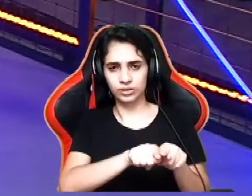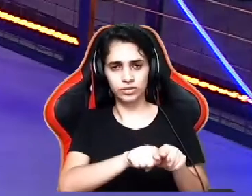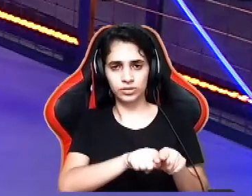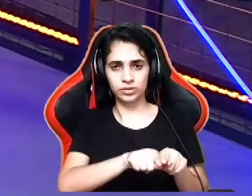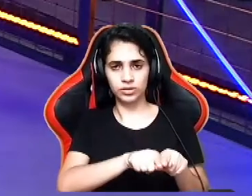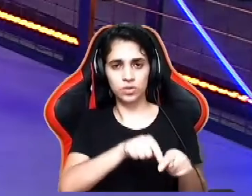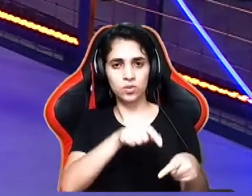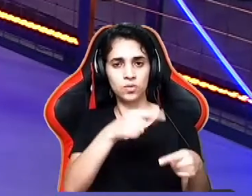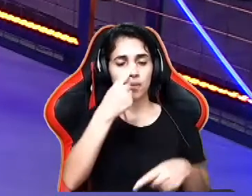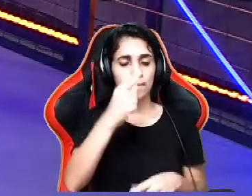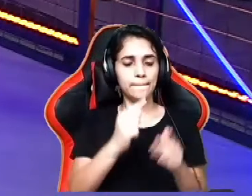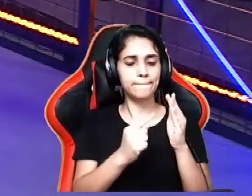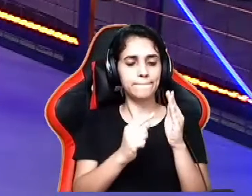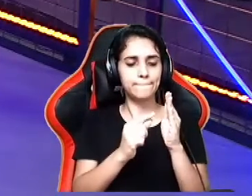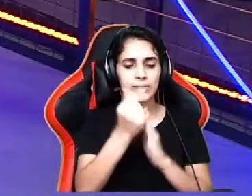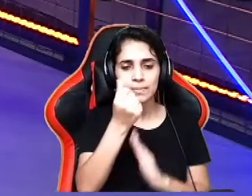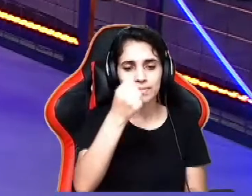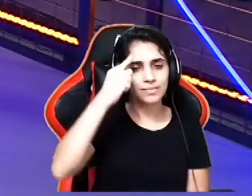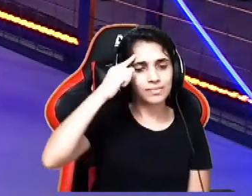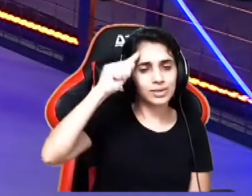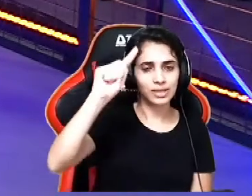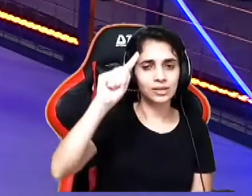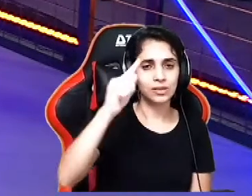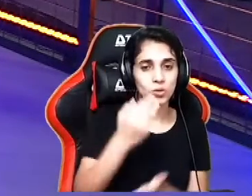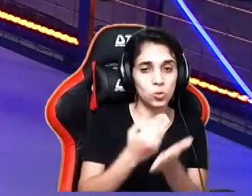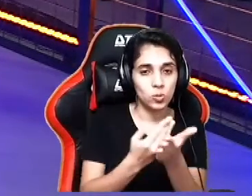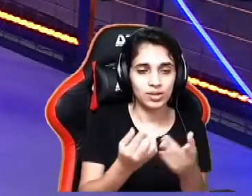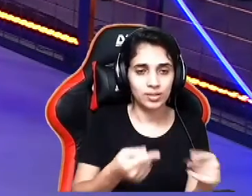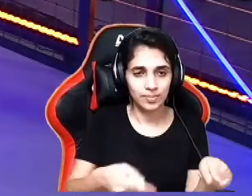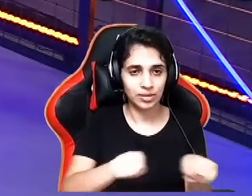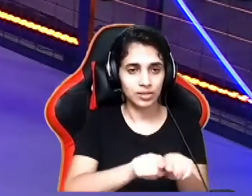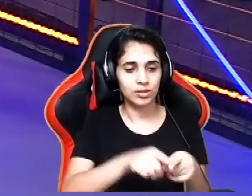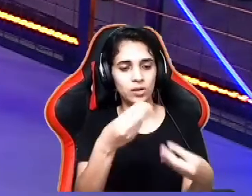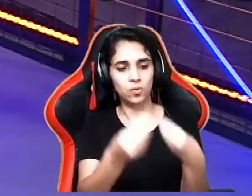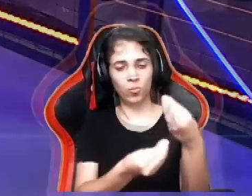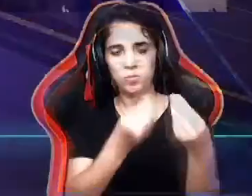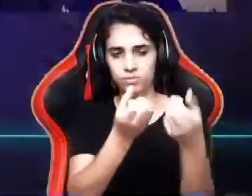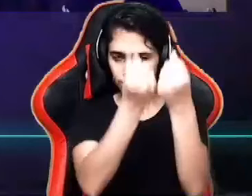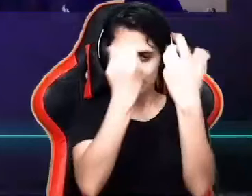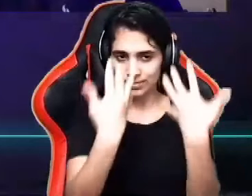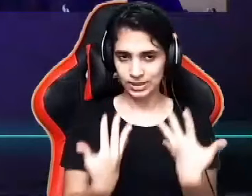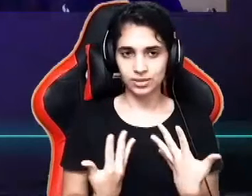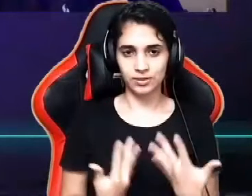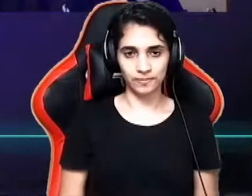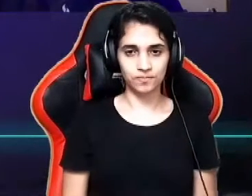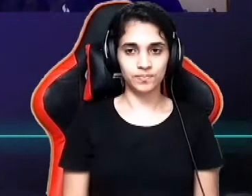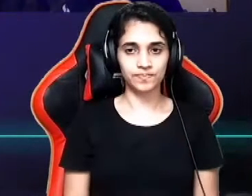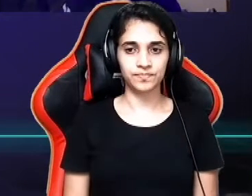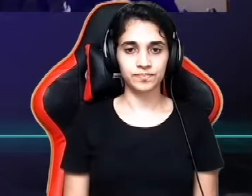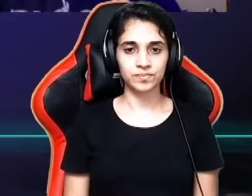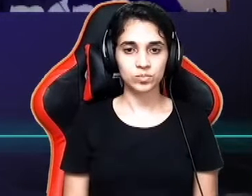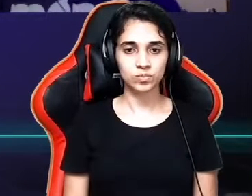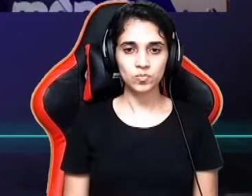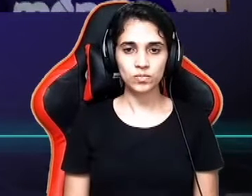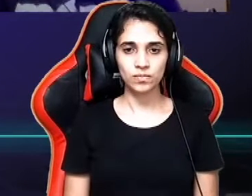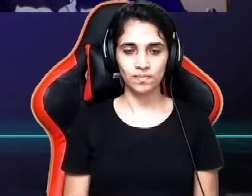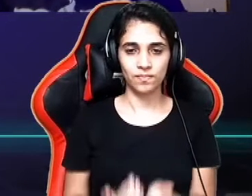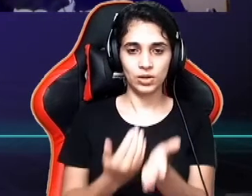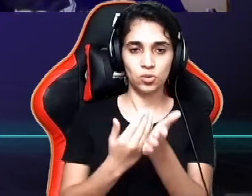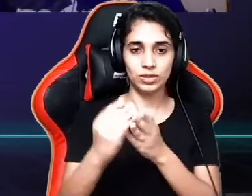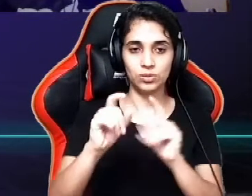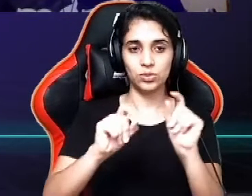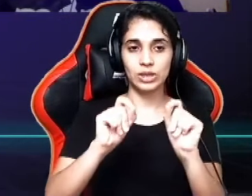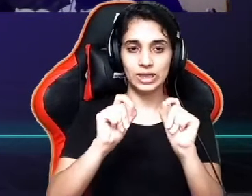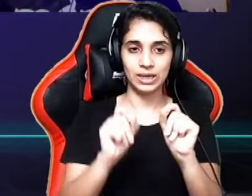partnership started. What was the first idea like, and to kick off this agreement? Okay,